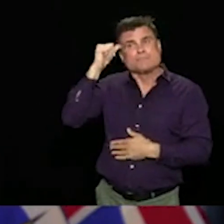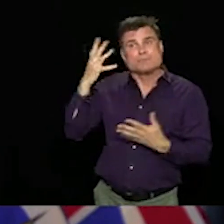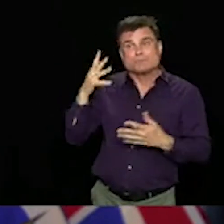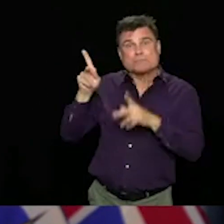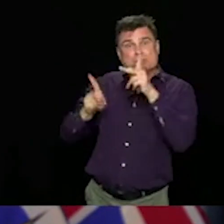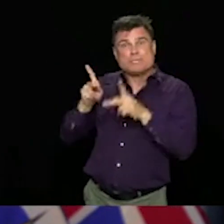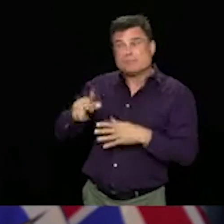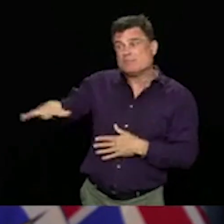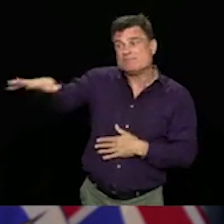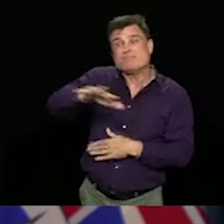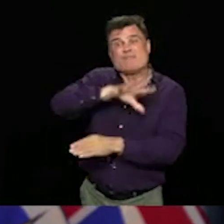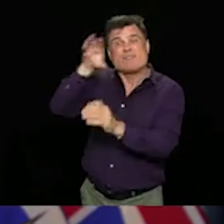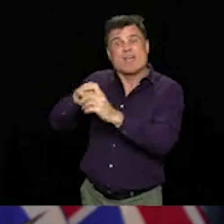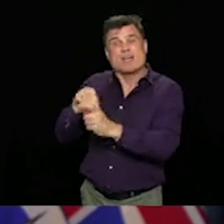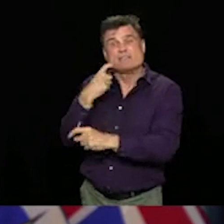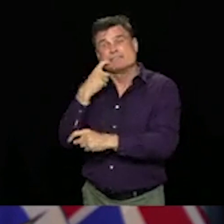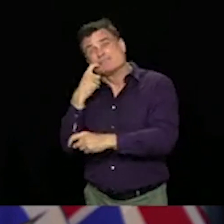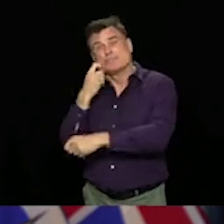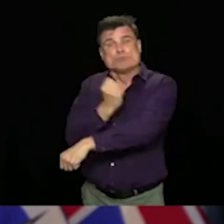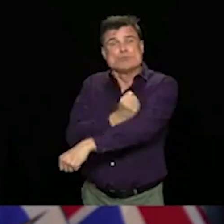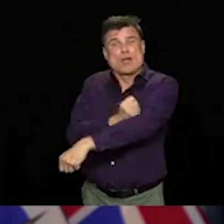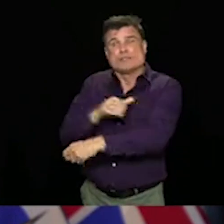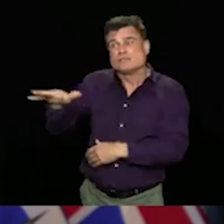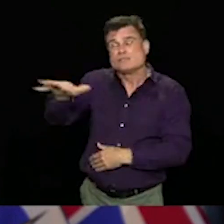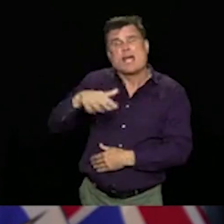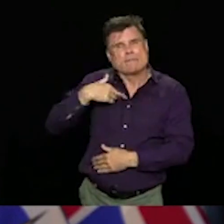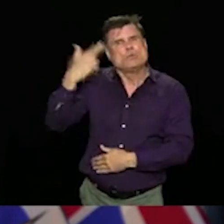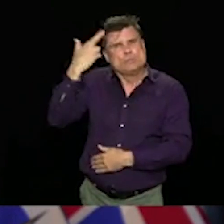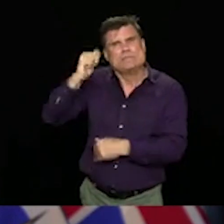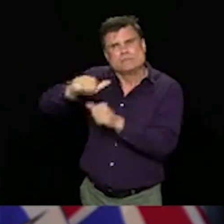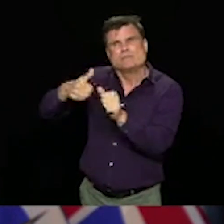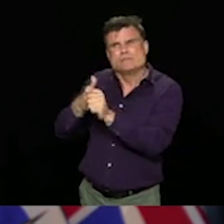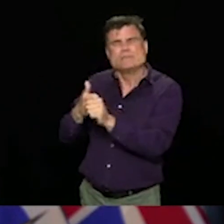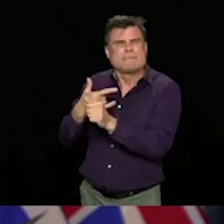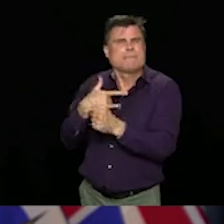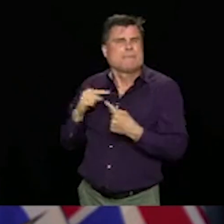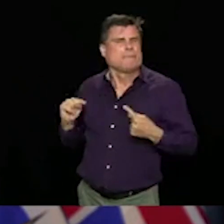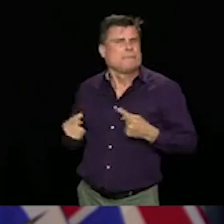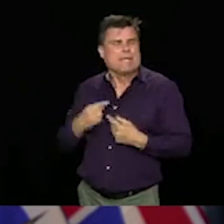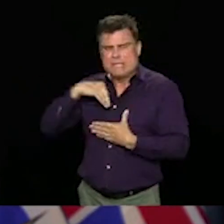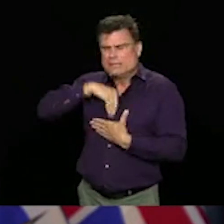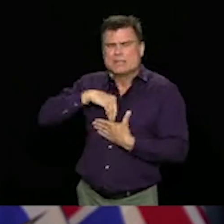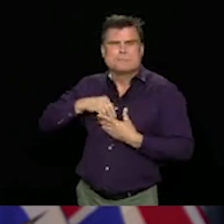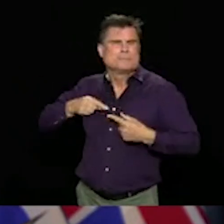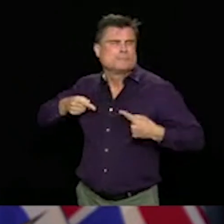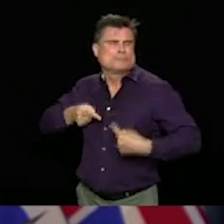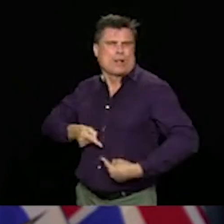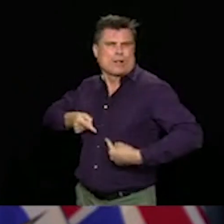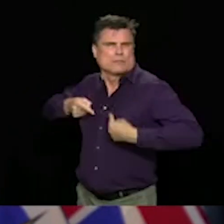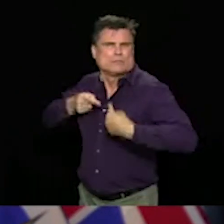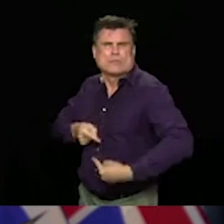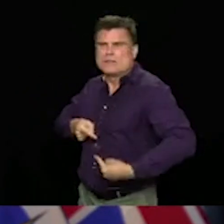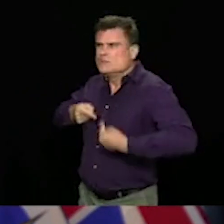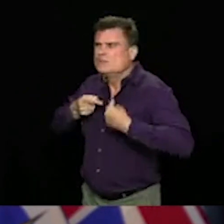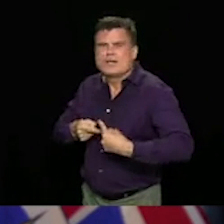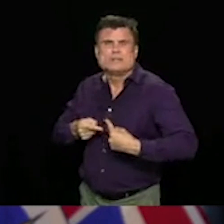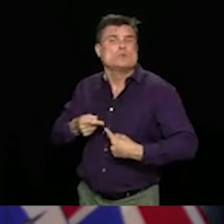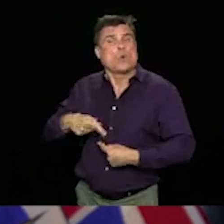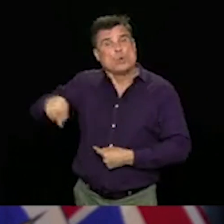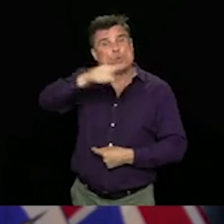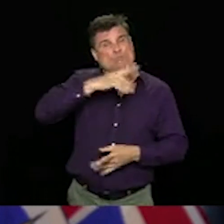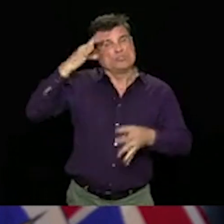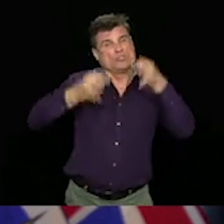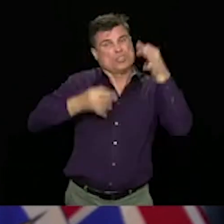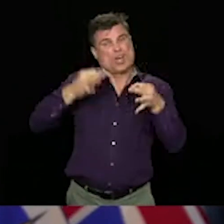eliminate the stigma and shame that leads people to be afraid to reach out, to tell their family, their friends, about their drug